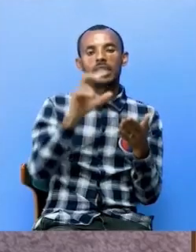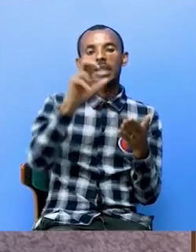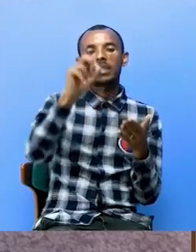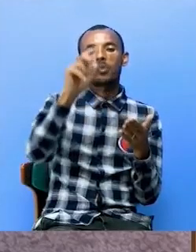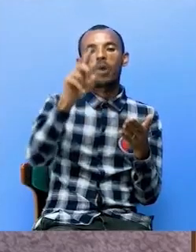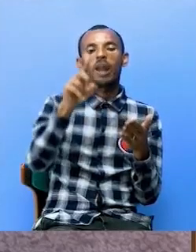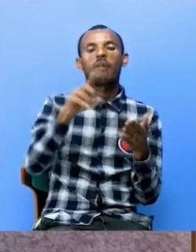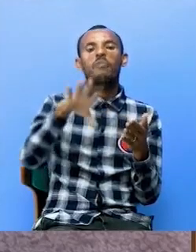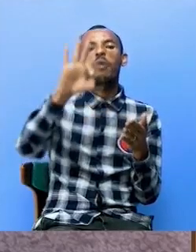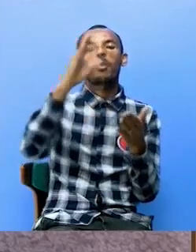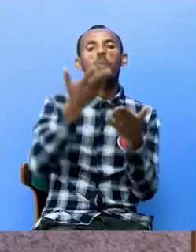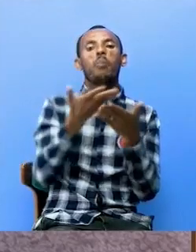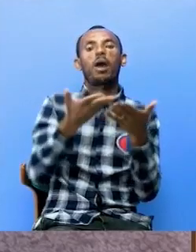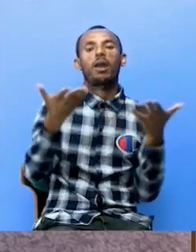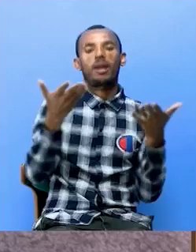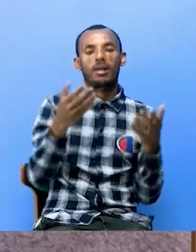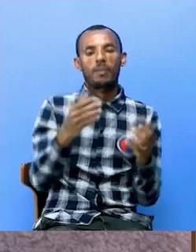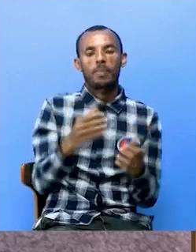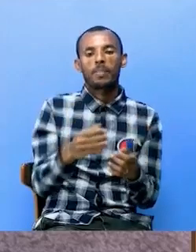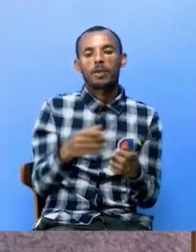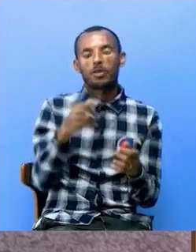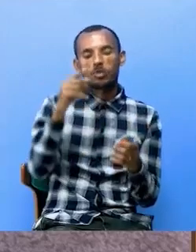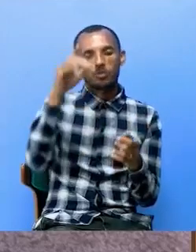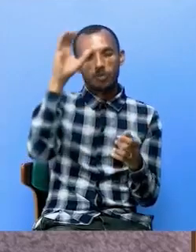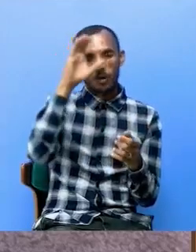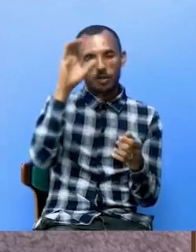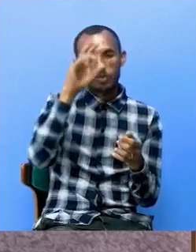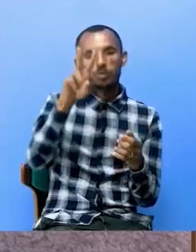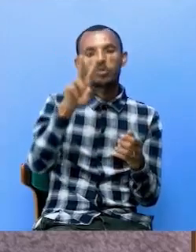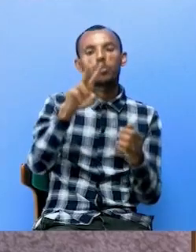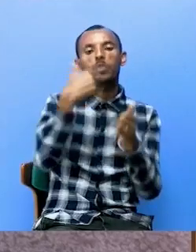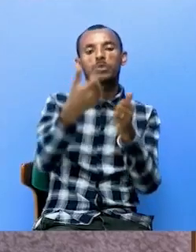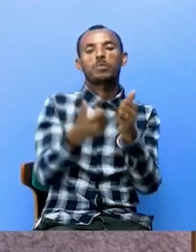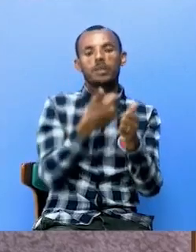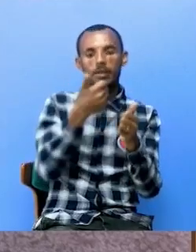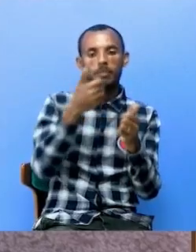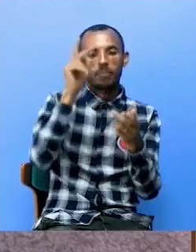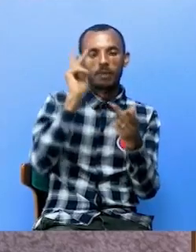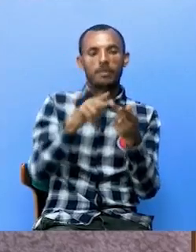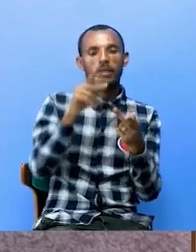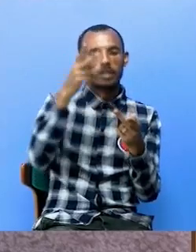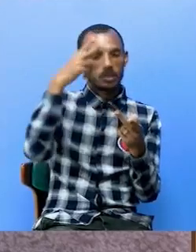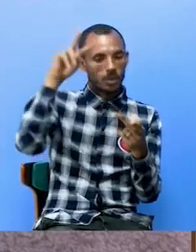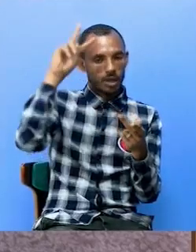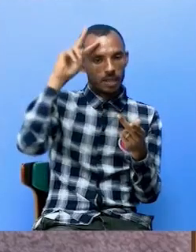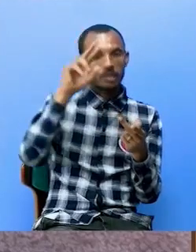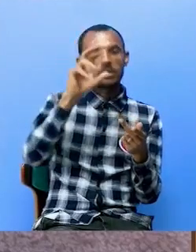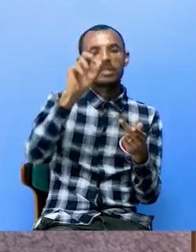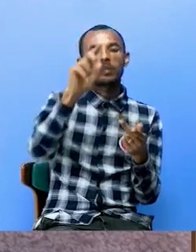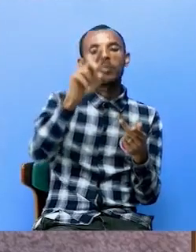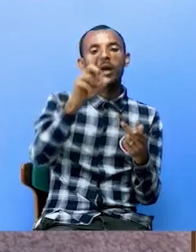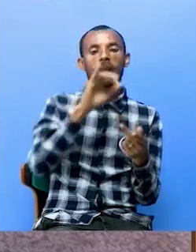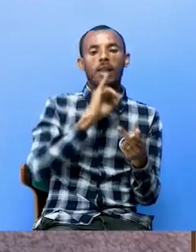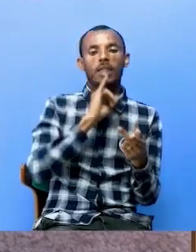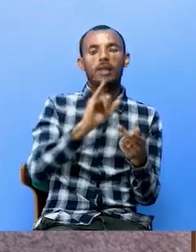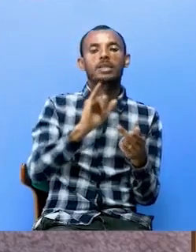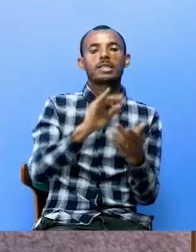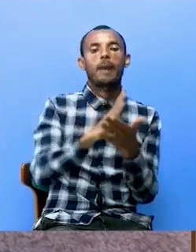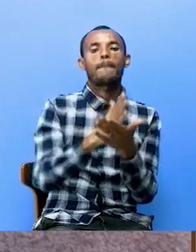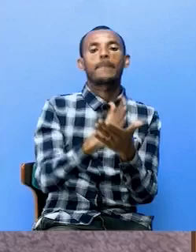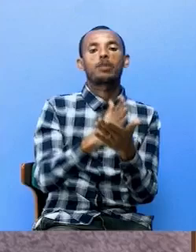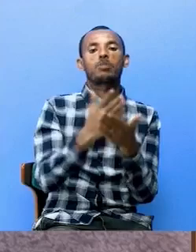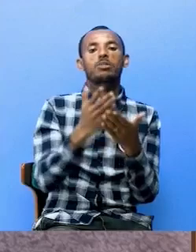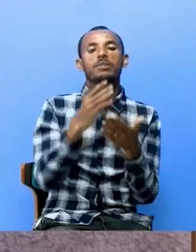31 found? You need to find 2 consecutive perfect squares in which 31 is between